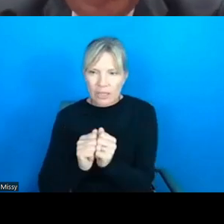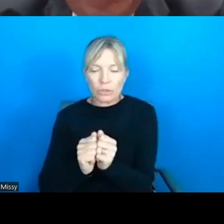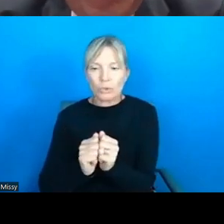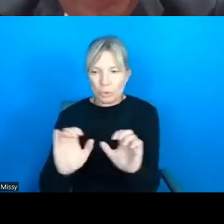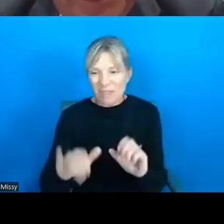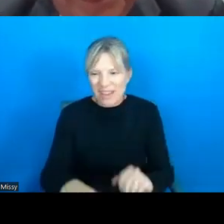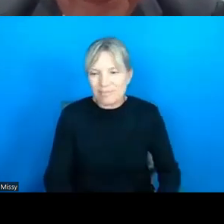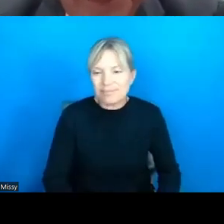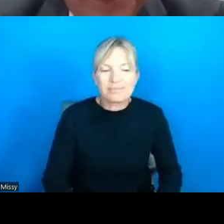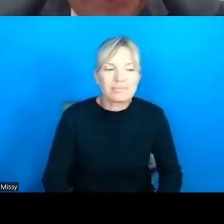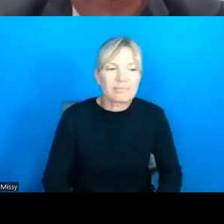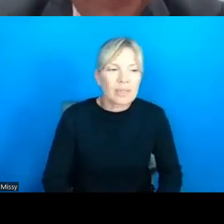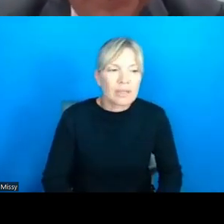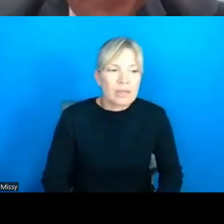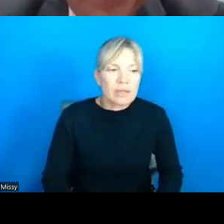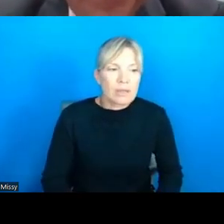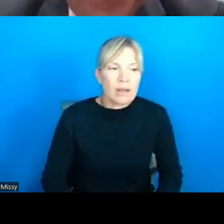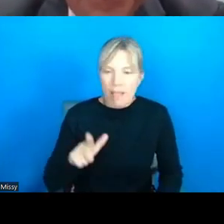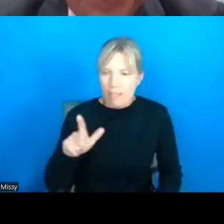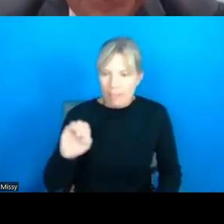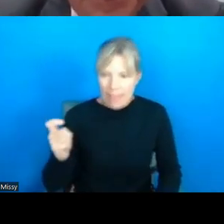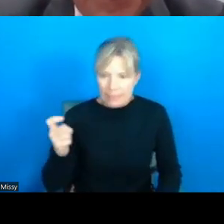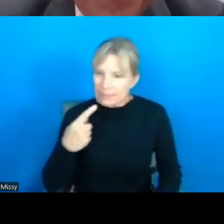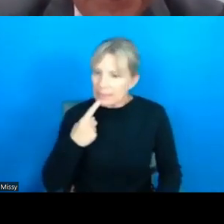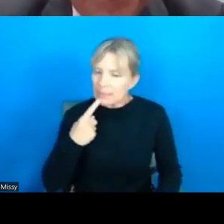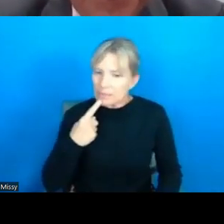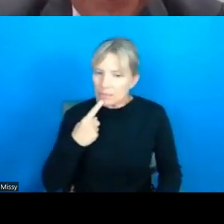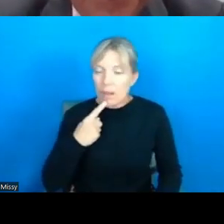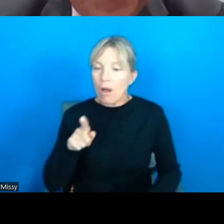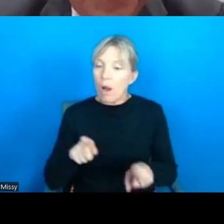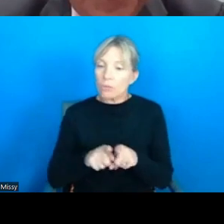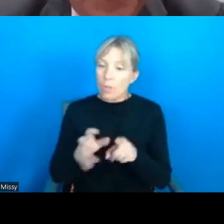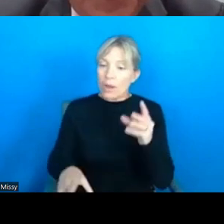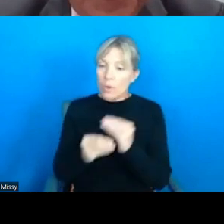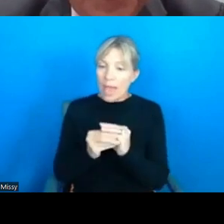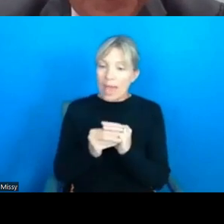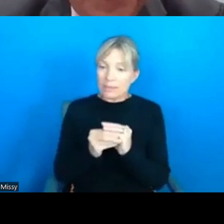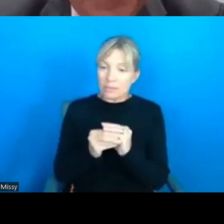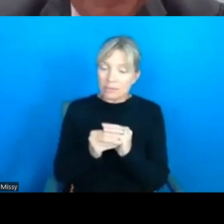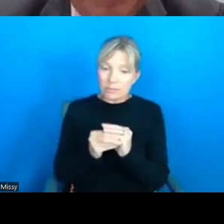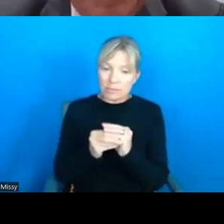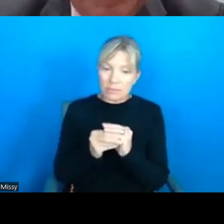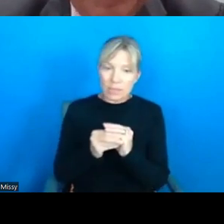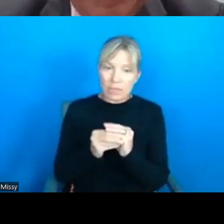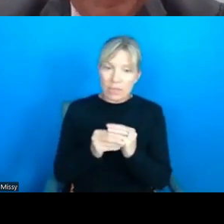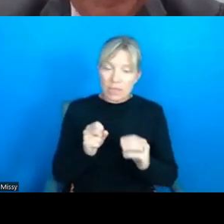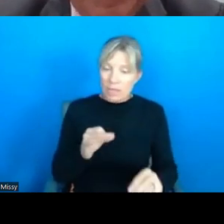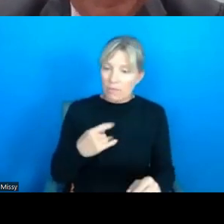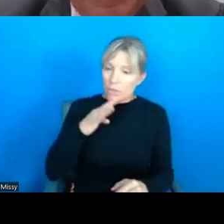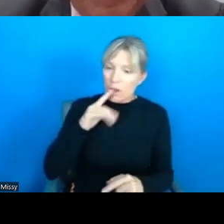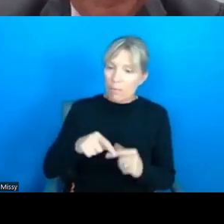them. Well, and the other point here I'd like to add to that is that if we're talking about a